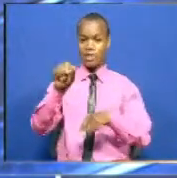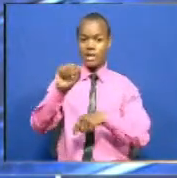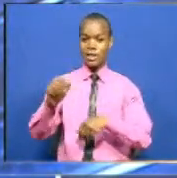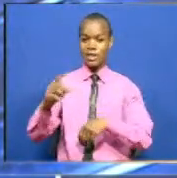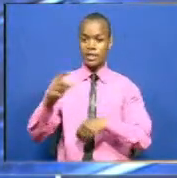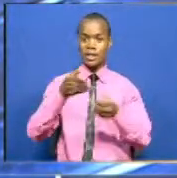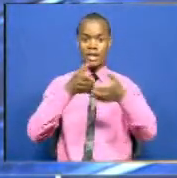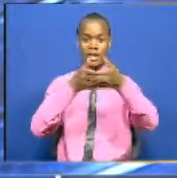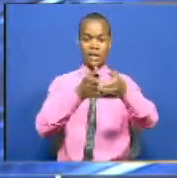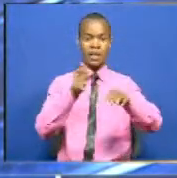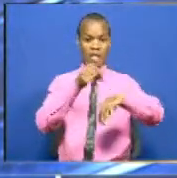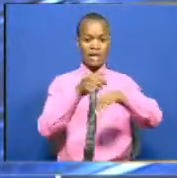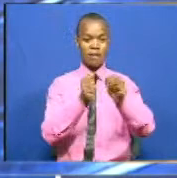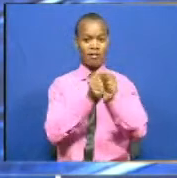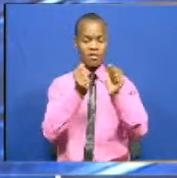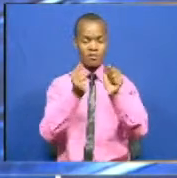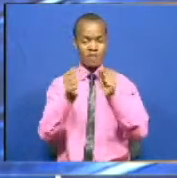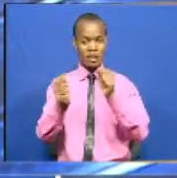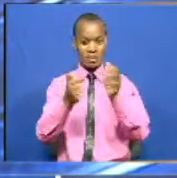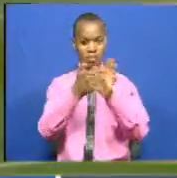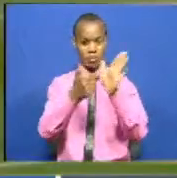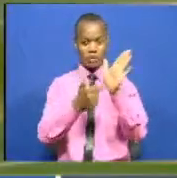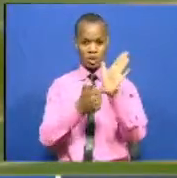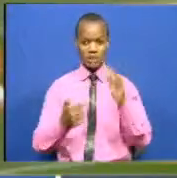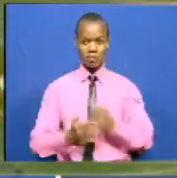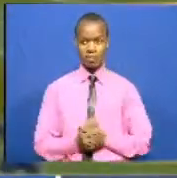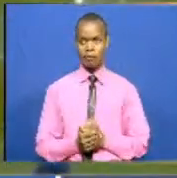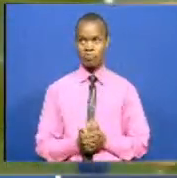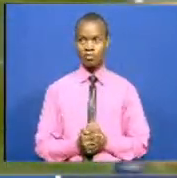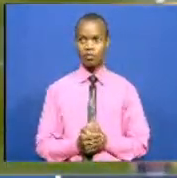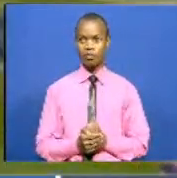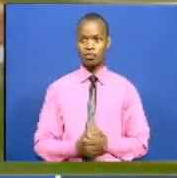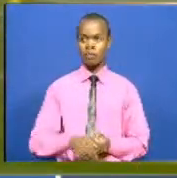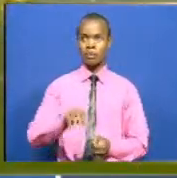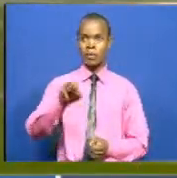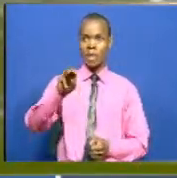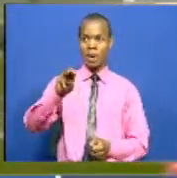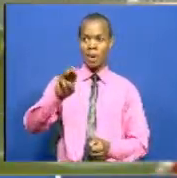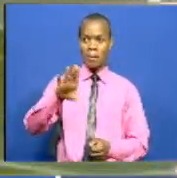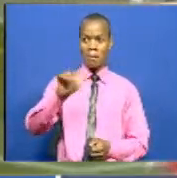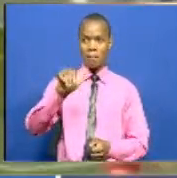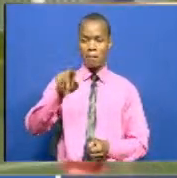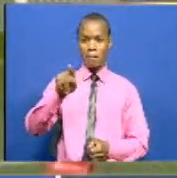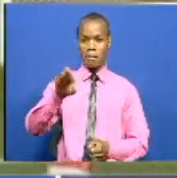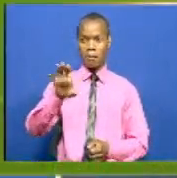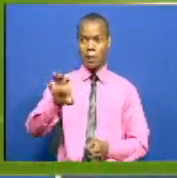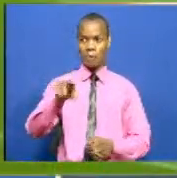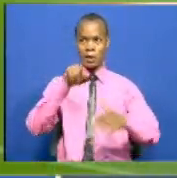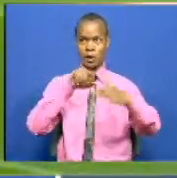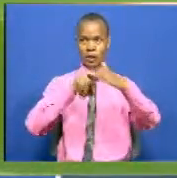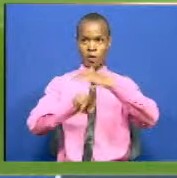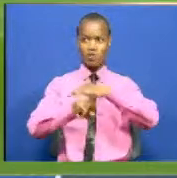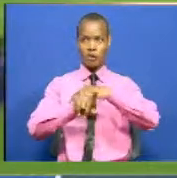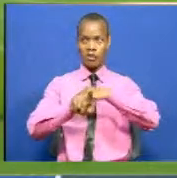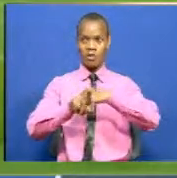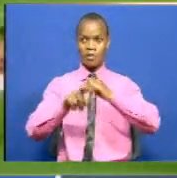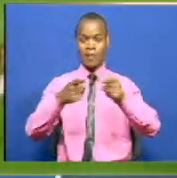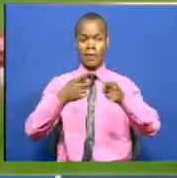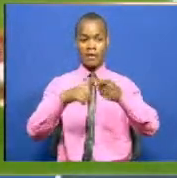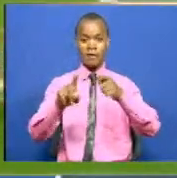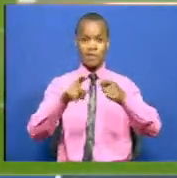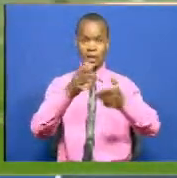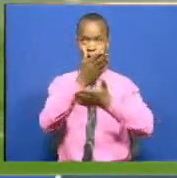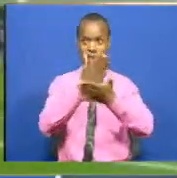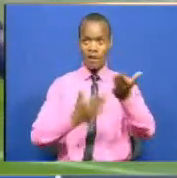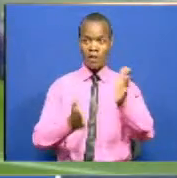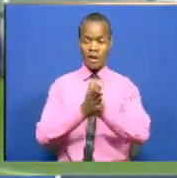on 15 points from 7 matches. Mbappe rounded the keeper to slot into an empty net in the first half before racing away to